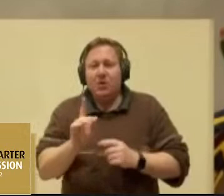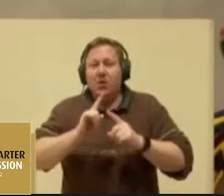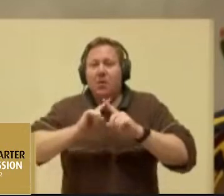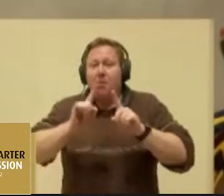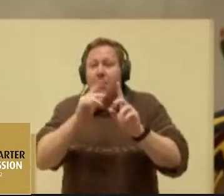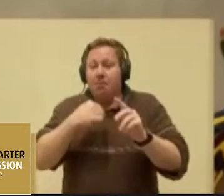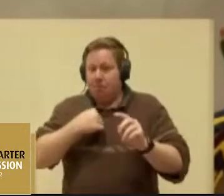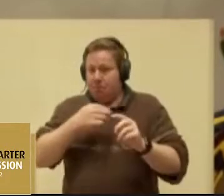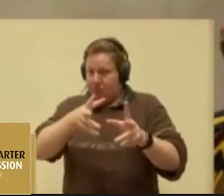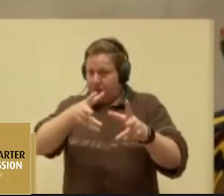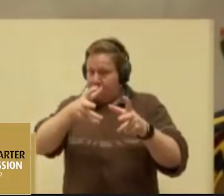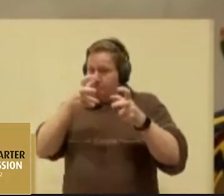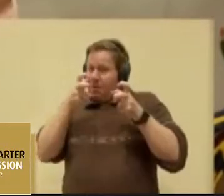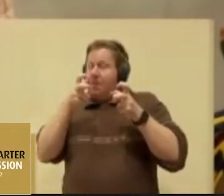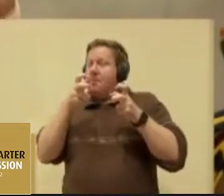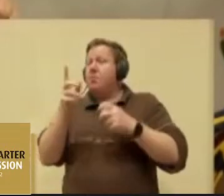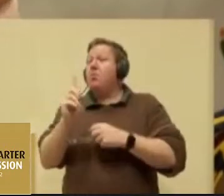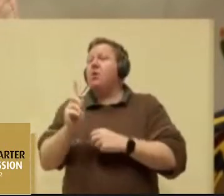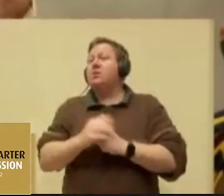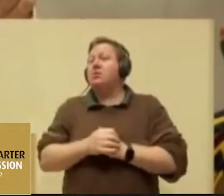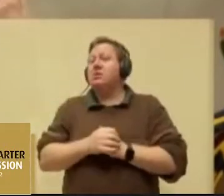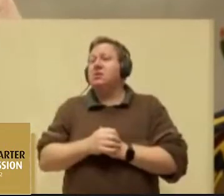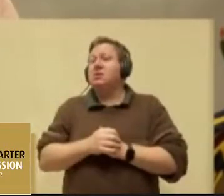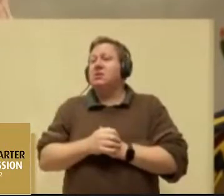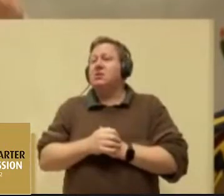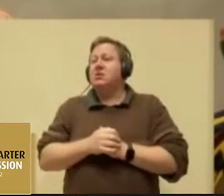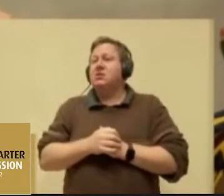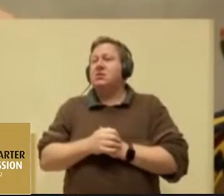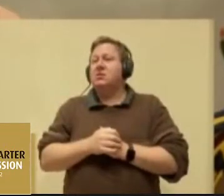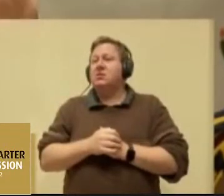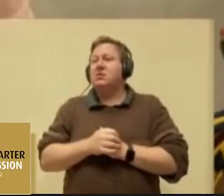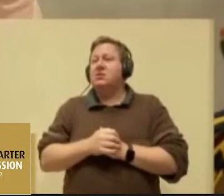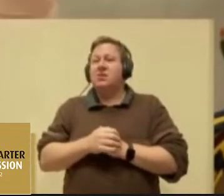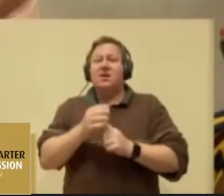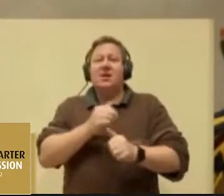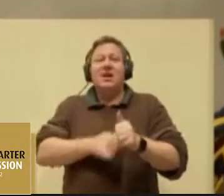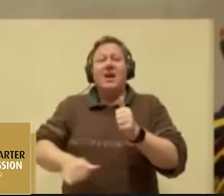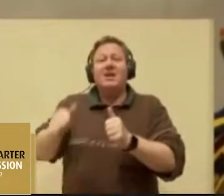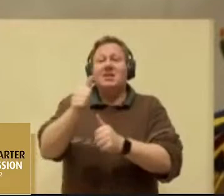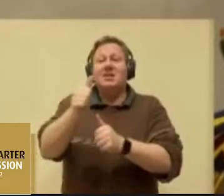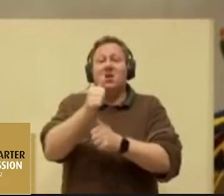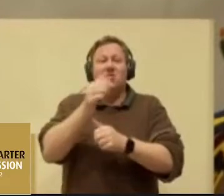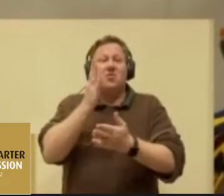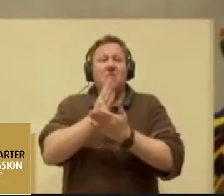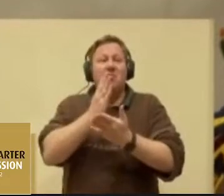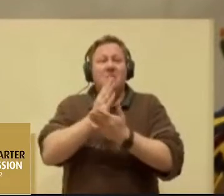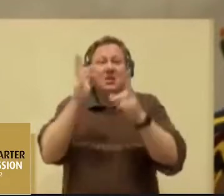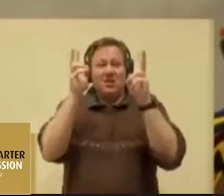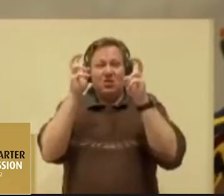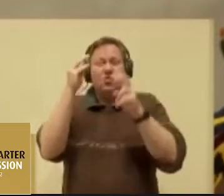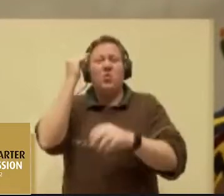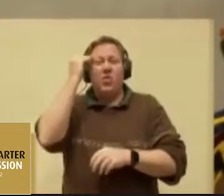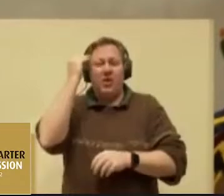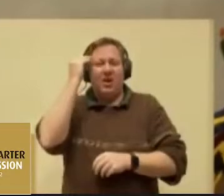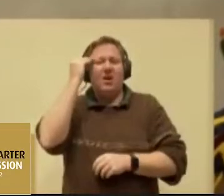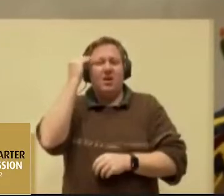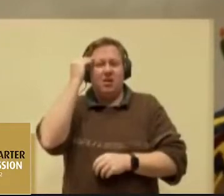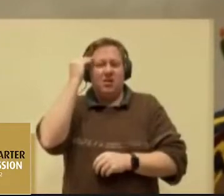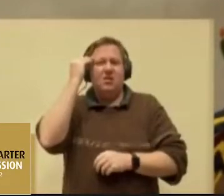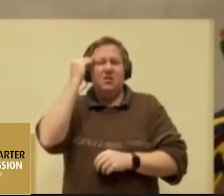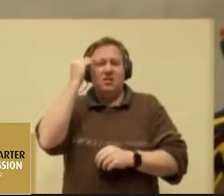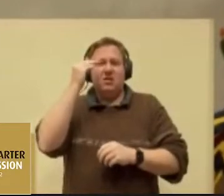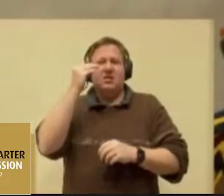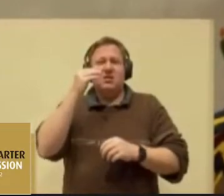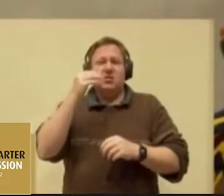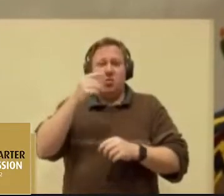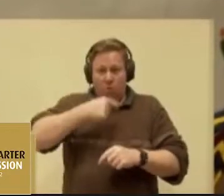observed is that we at least are bringing the executive to think about the issues that was raised by